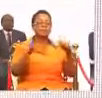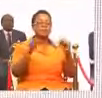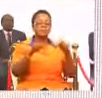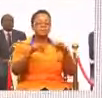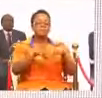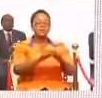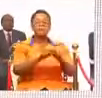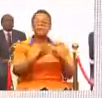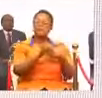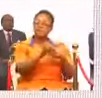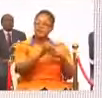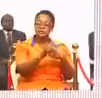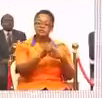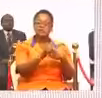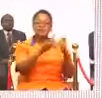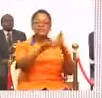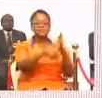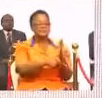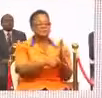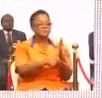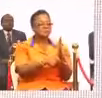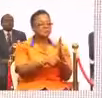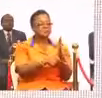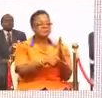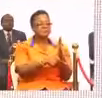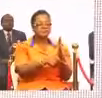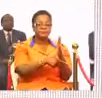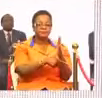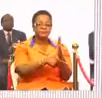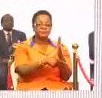up leadership much later.